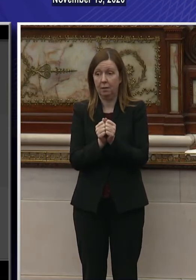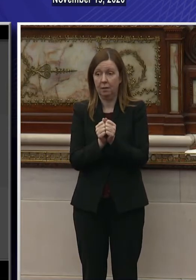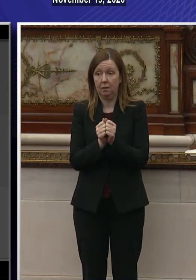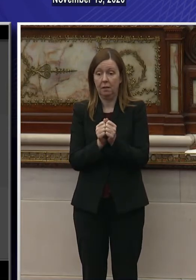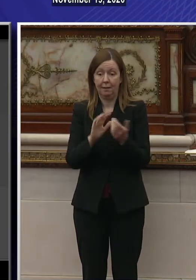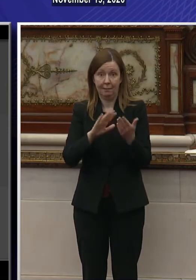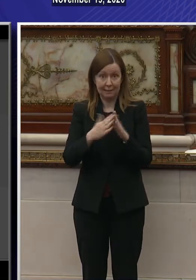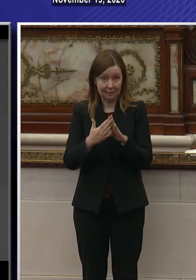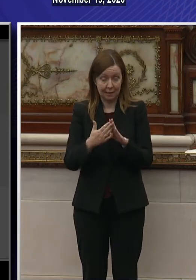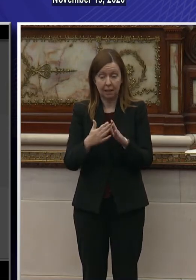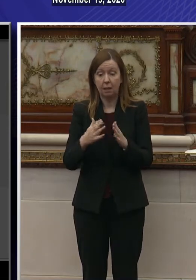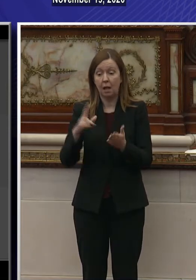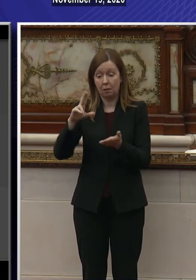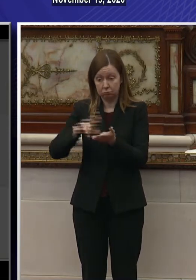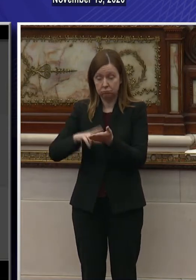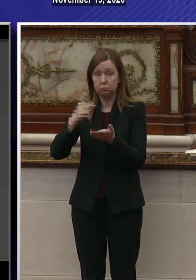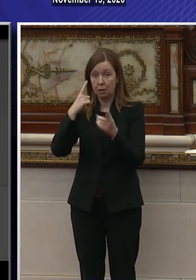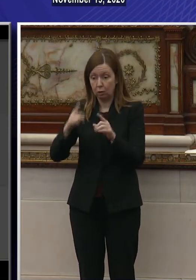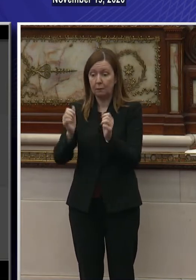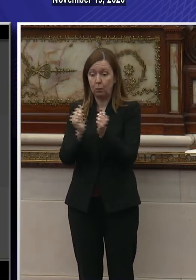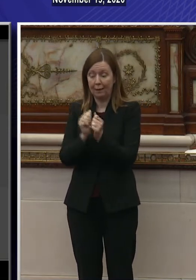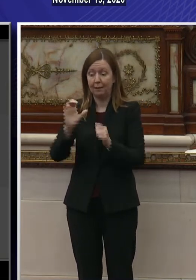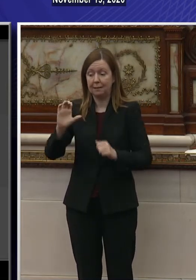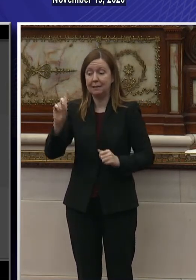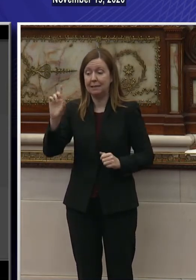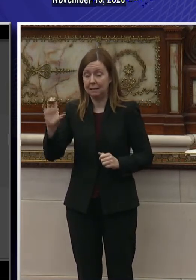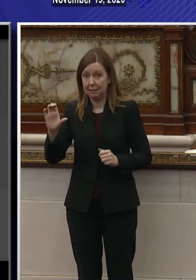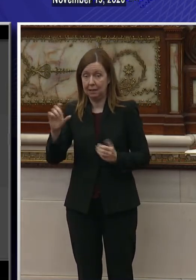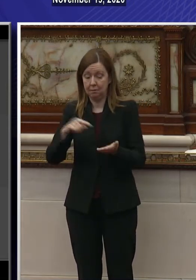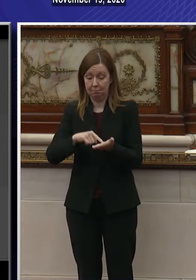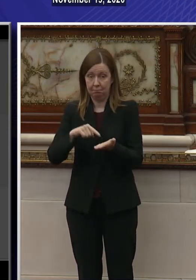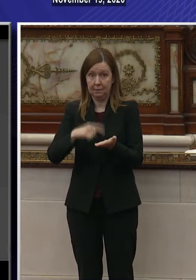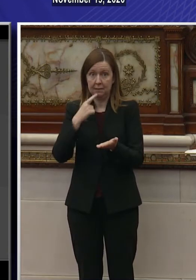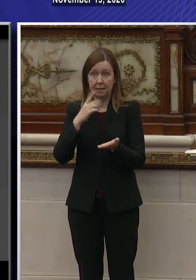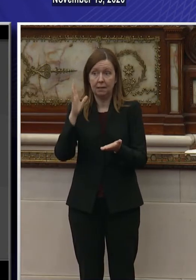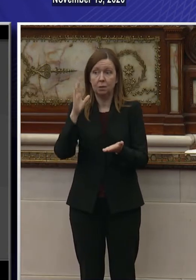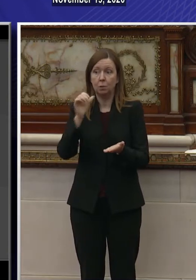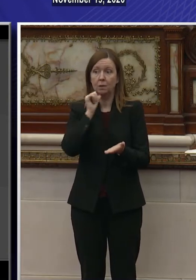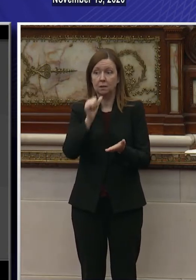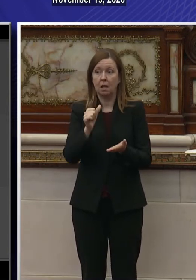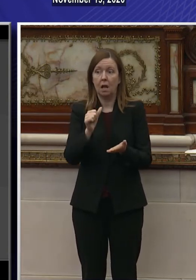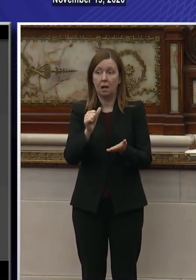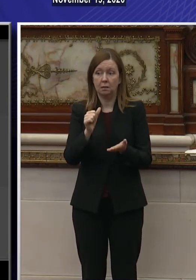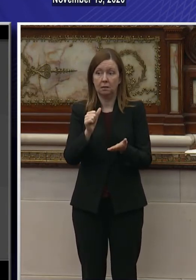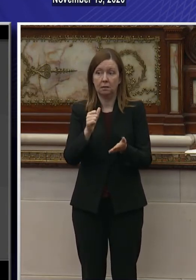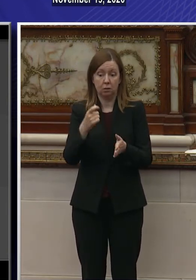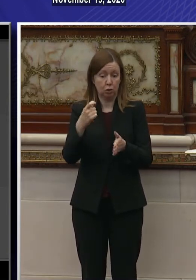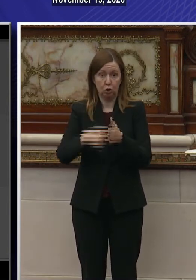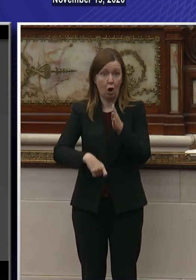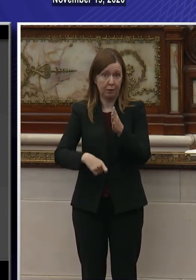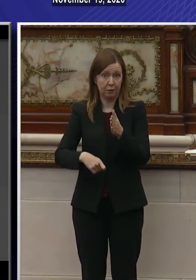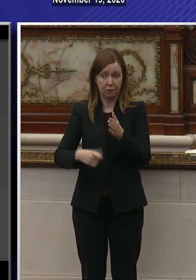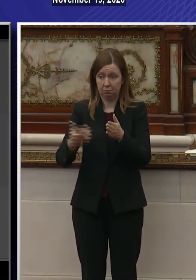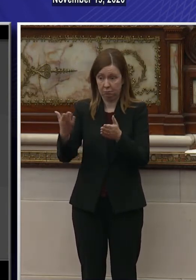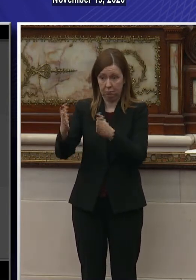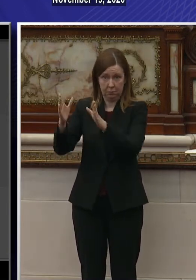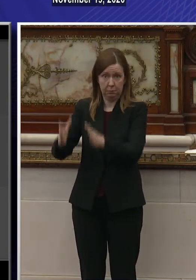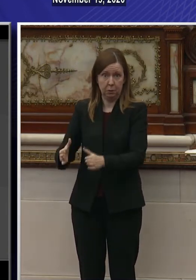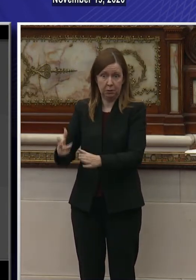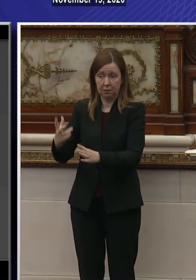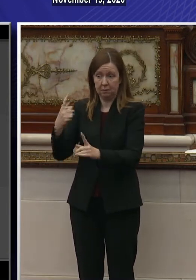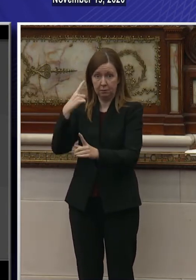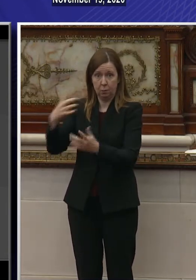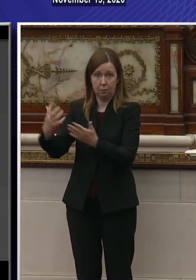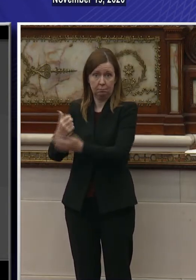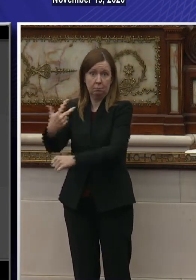the city and with the CDC that says they will not charge the recipient of the vaccine